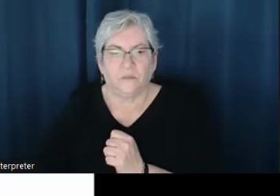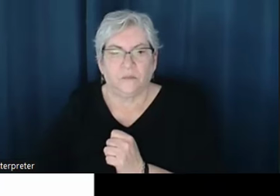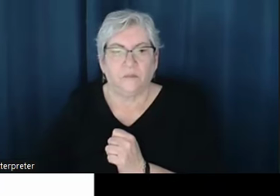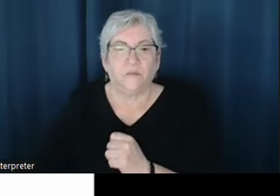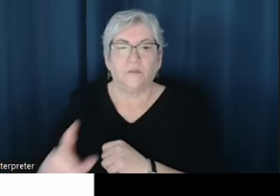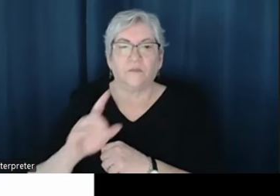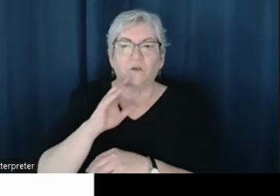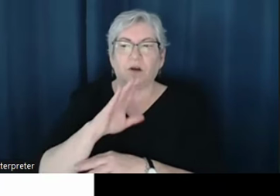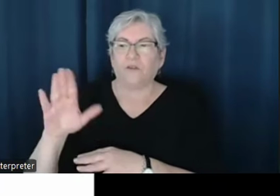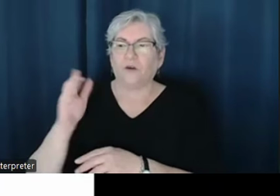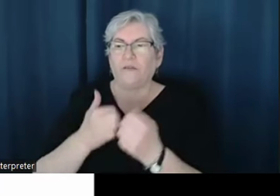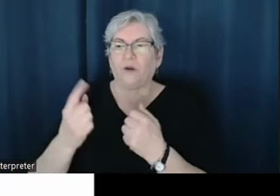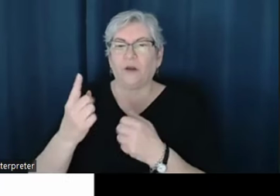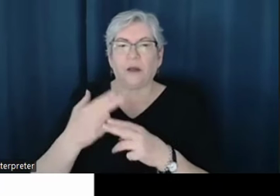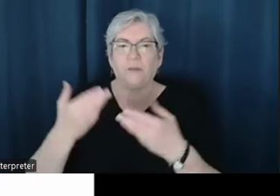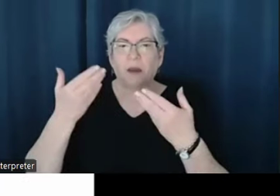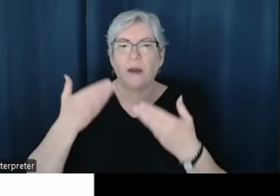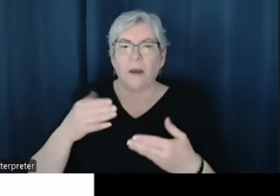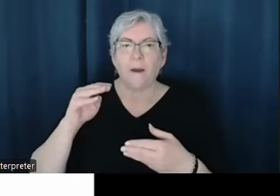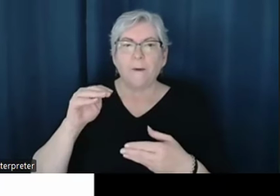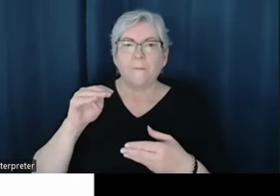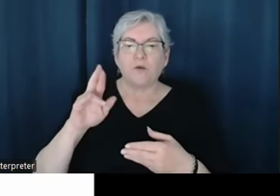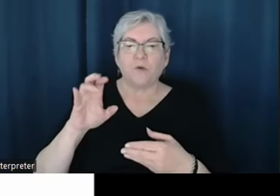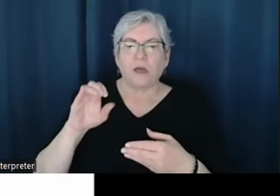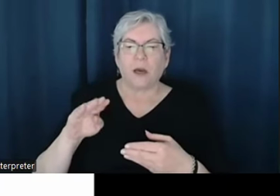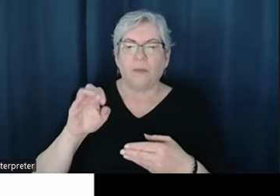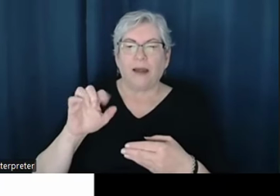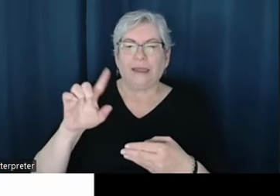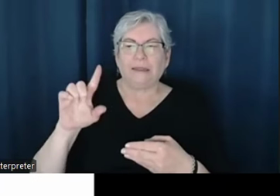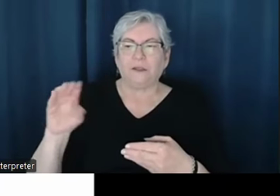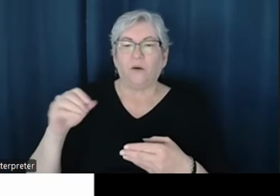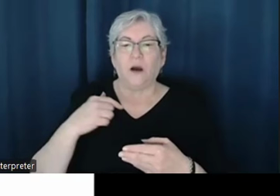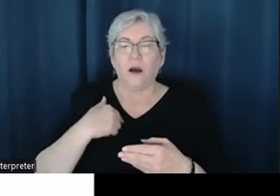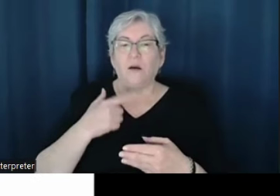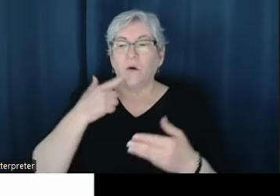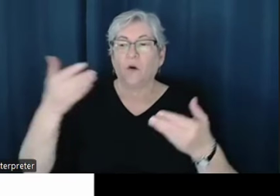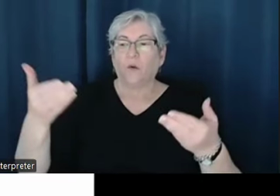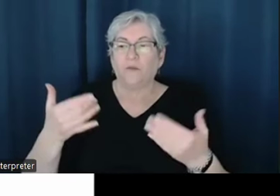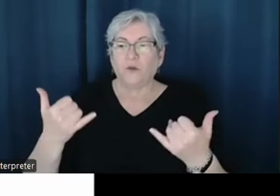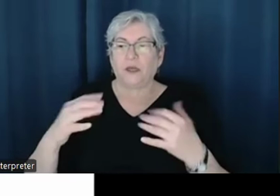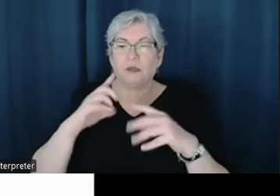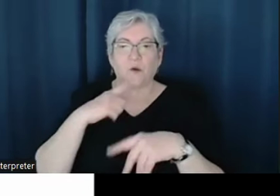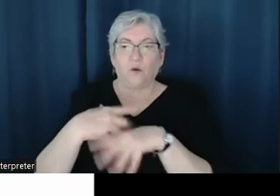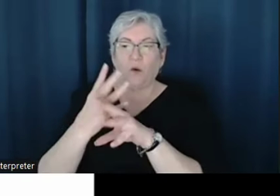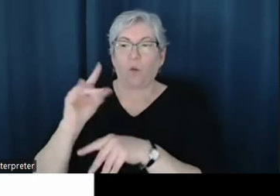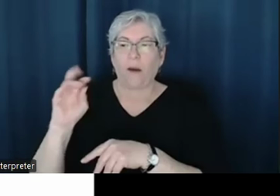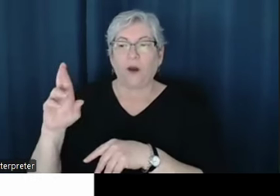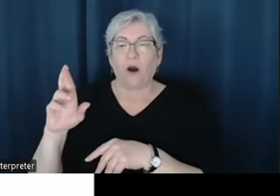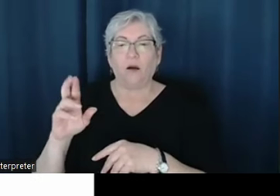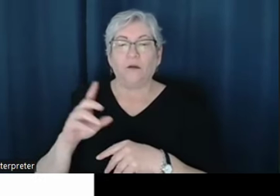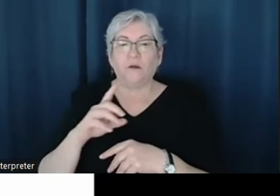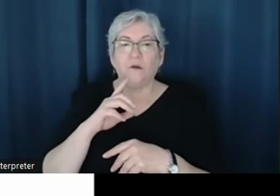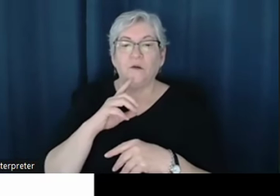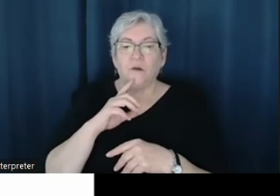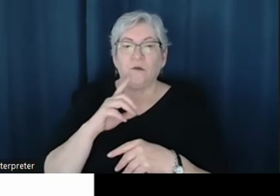Good afternoon, everyone. My name is Miriam Aliso, and I would like to welcome you to today's webinar, Unraveling the Mysteries